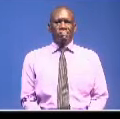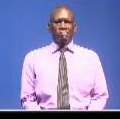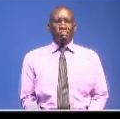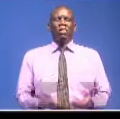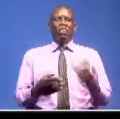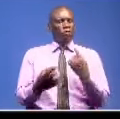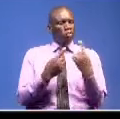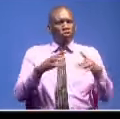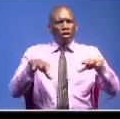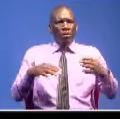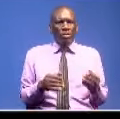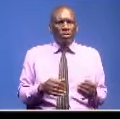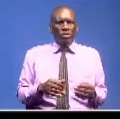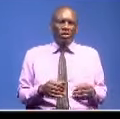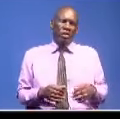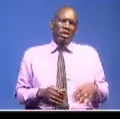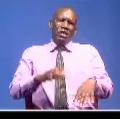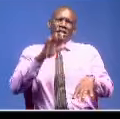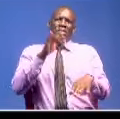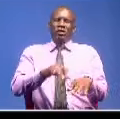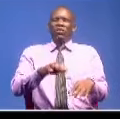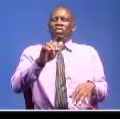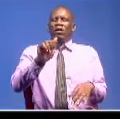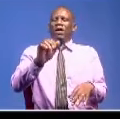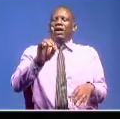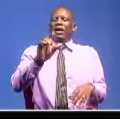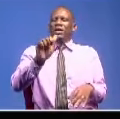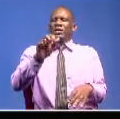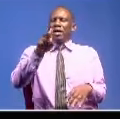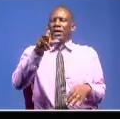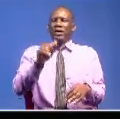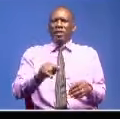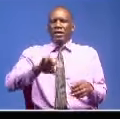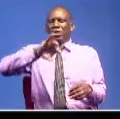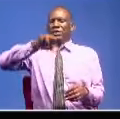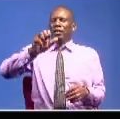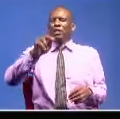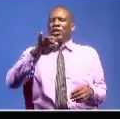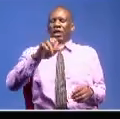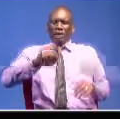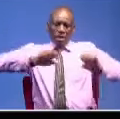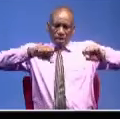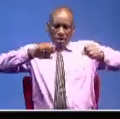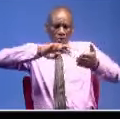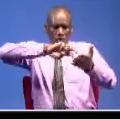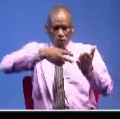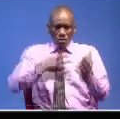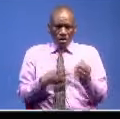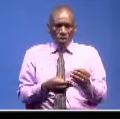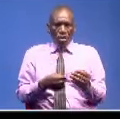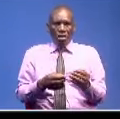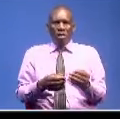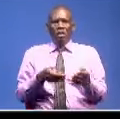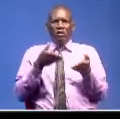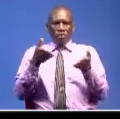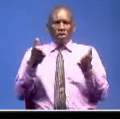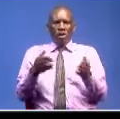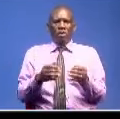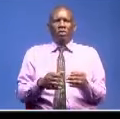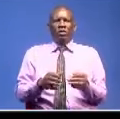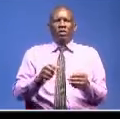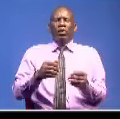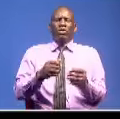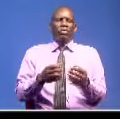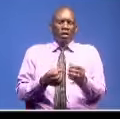Let's talk about the controversial Adani-JKIA deal making headlines and what it reveals about Kenya's